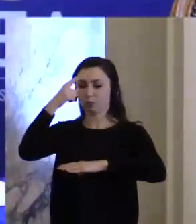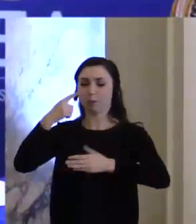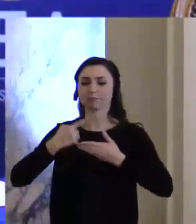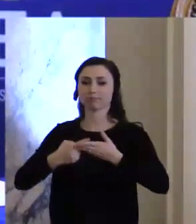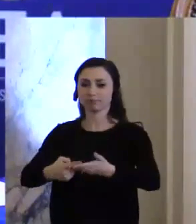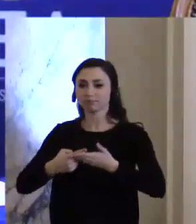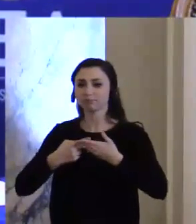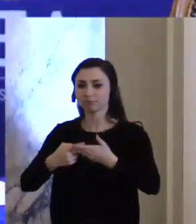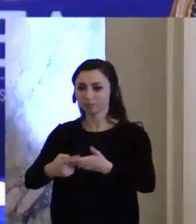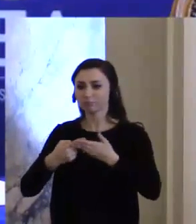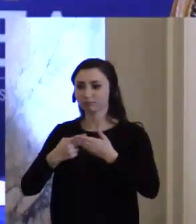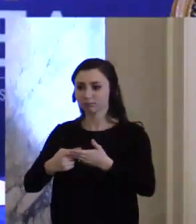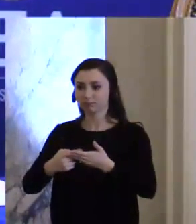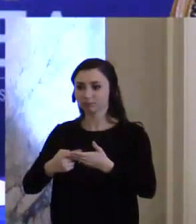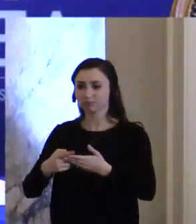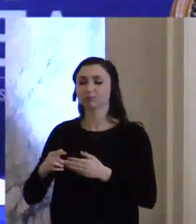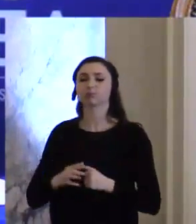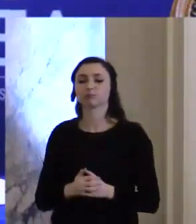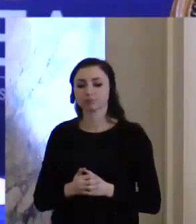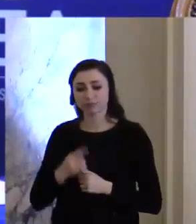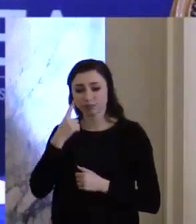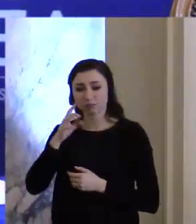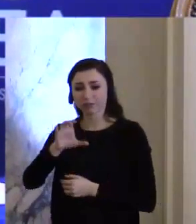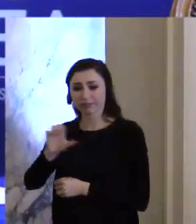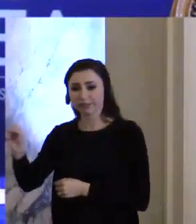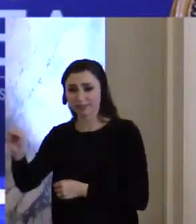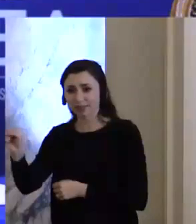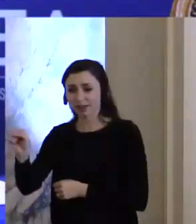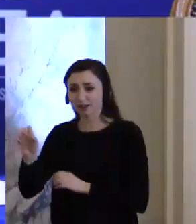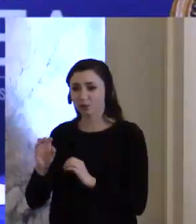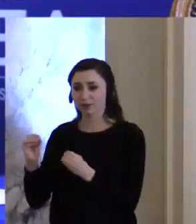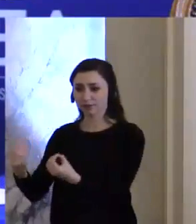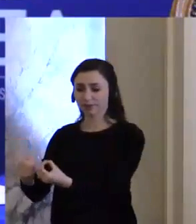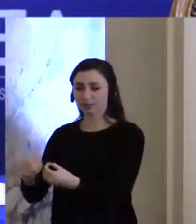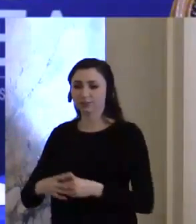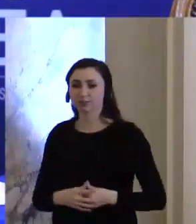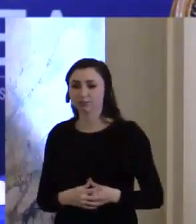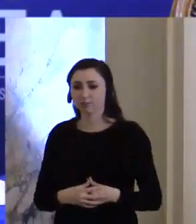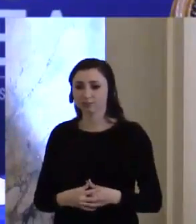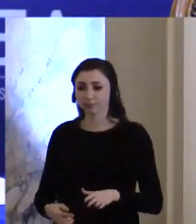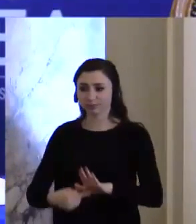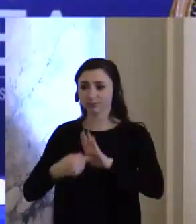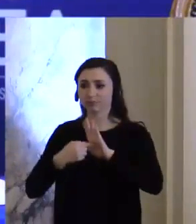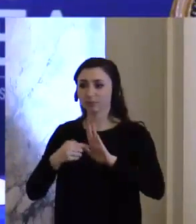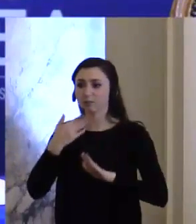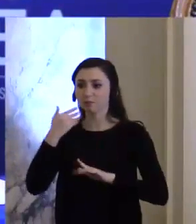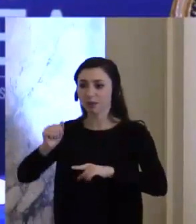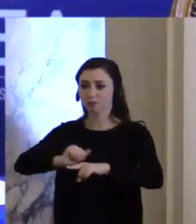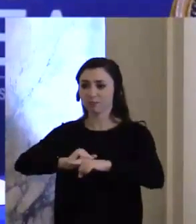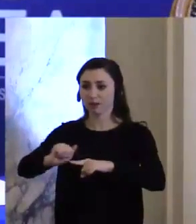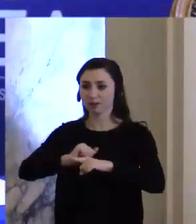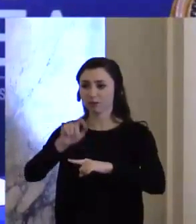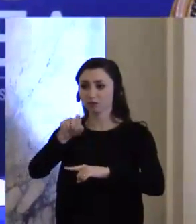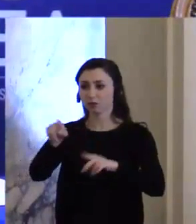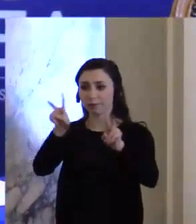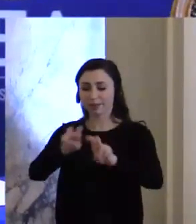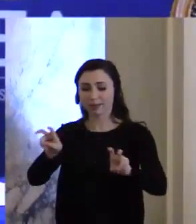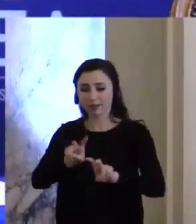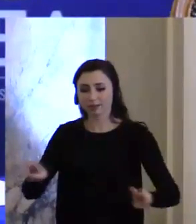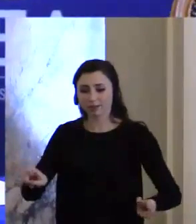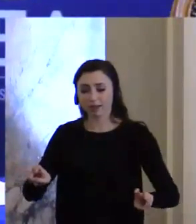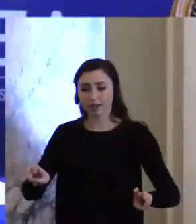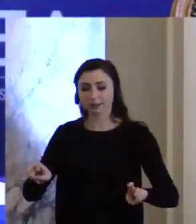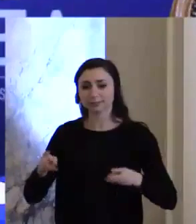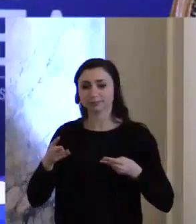civil society organizations. This example of a best practice should be analyzed and mainstreamed to